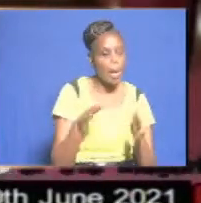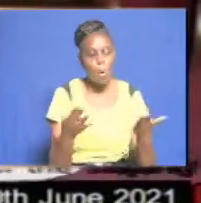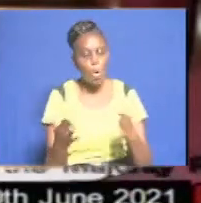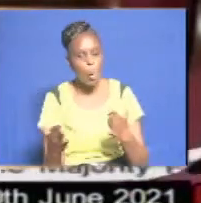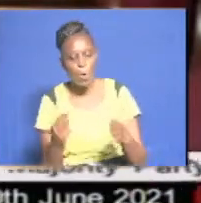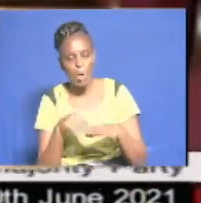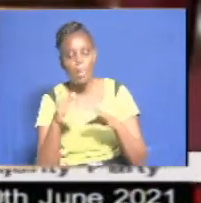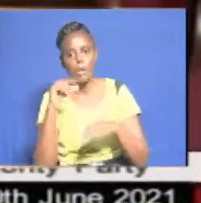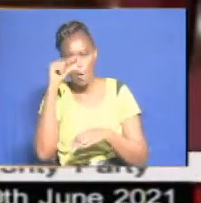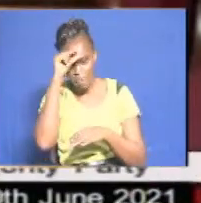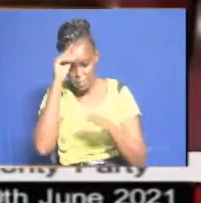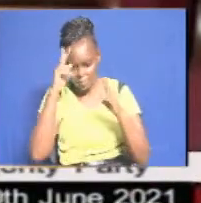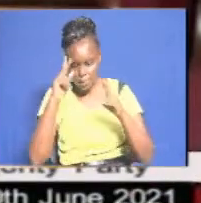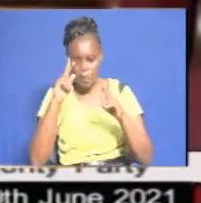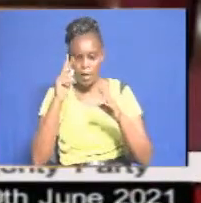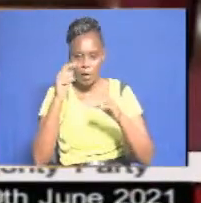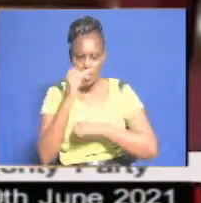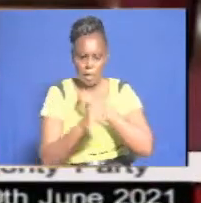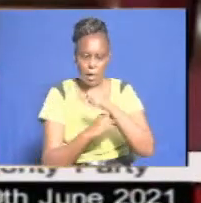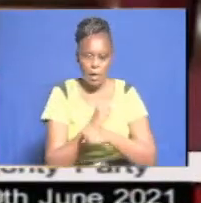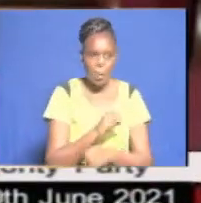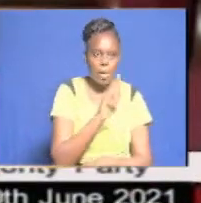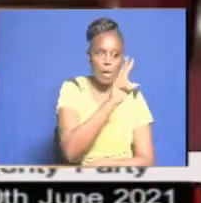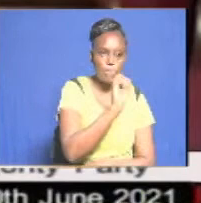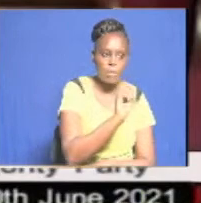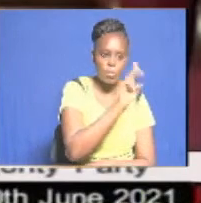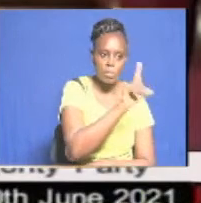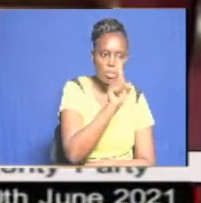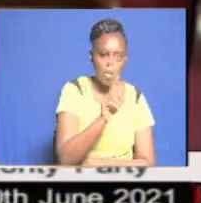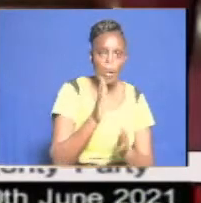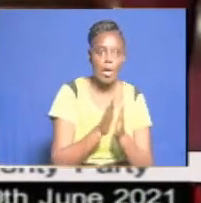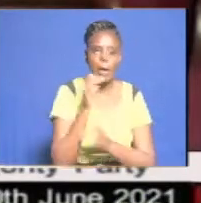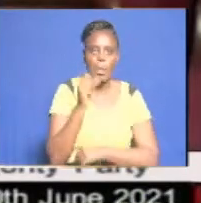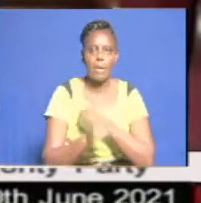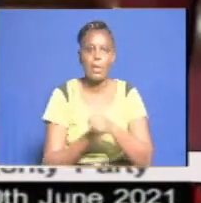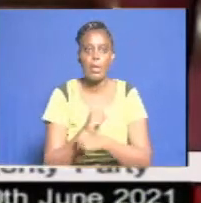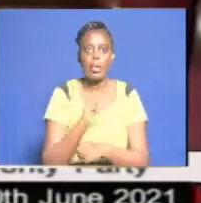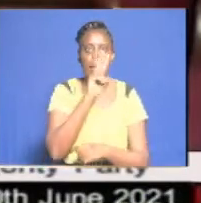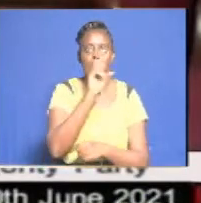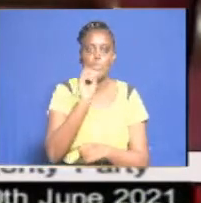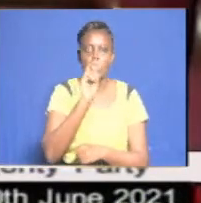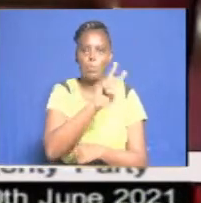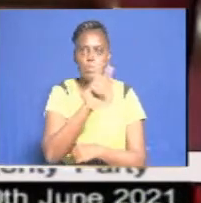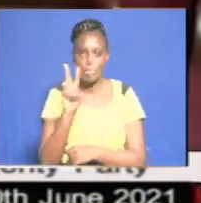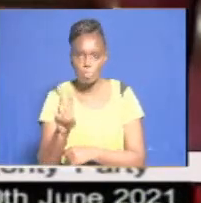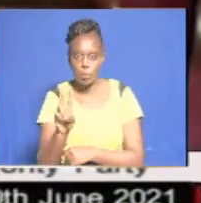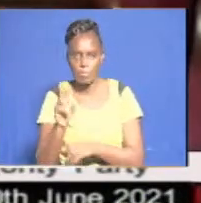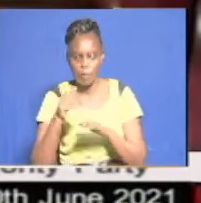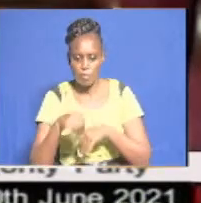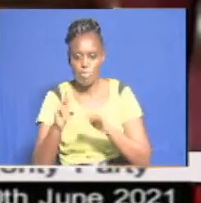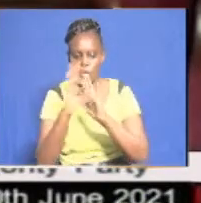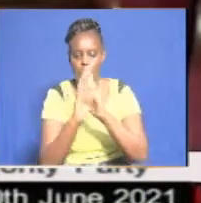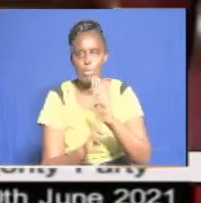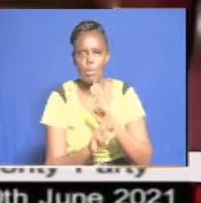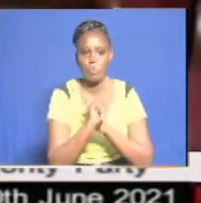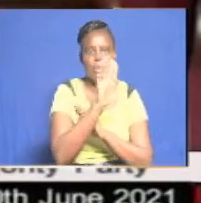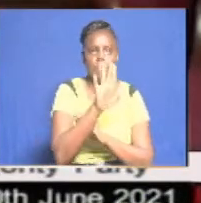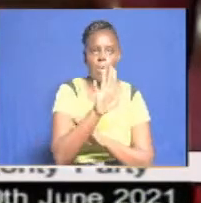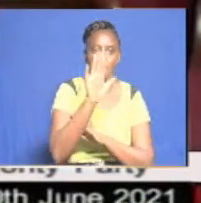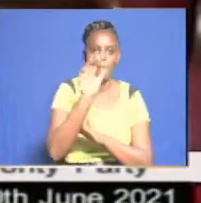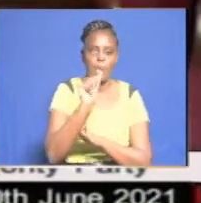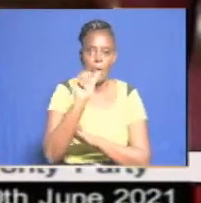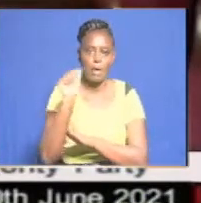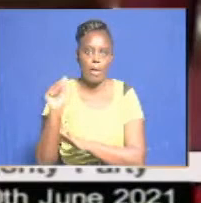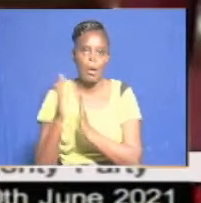the government for the fiscal year 2021-2022 in accordance with Standing Orders number 25AA